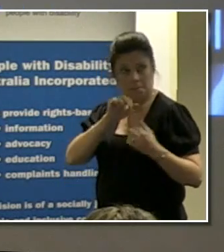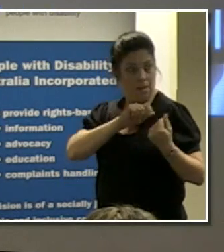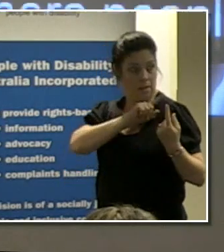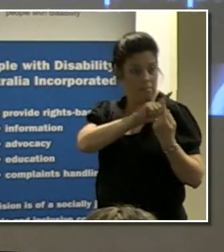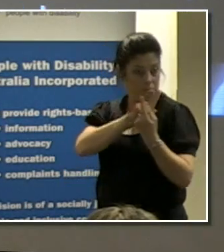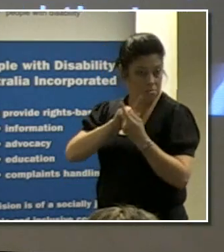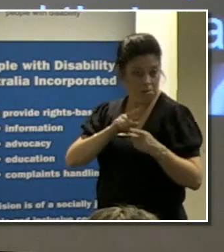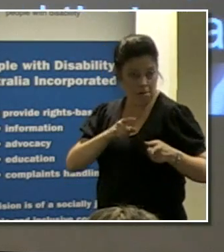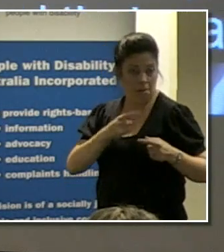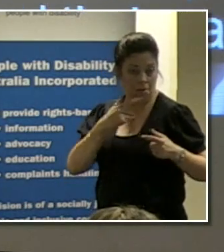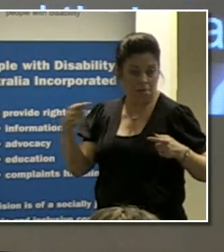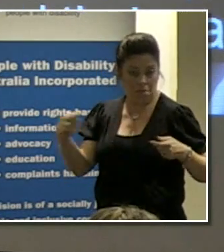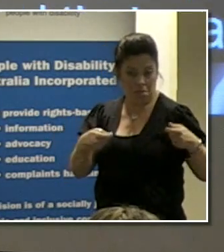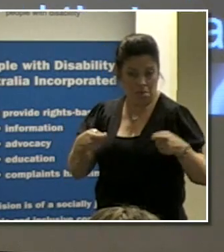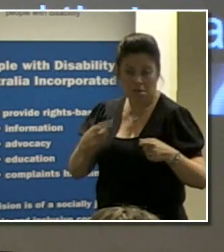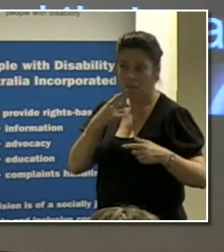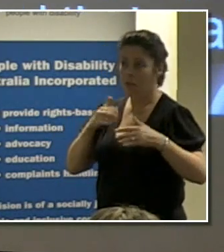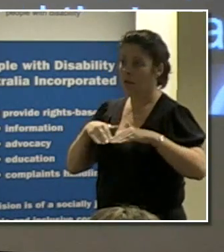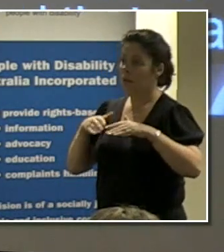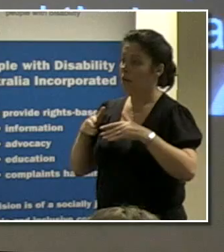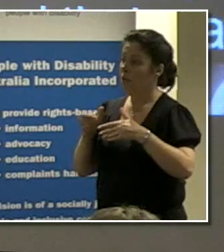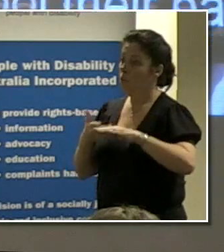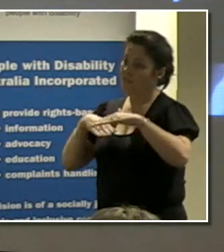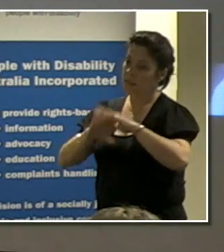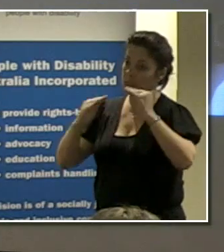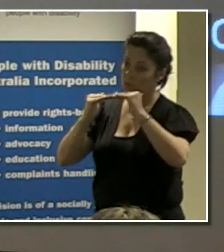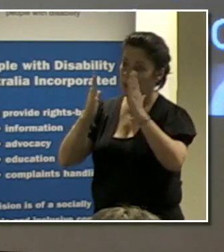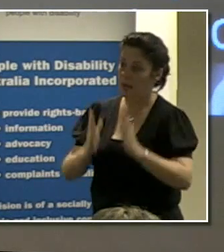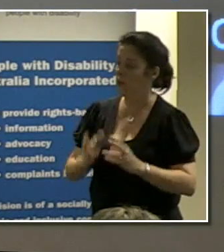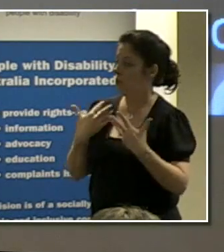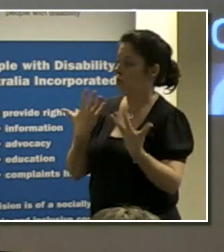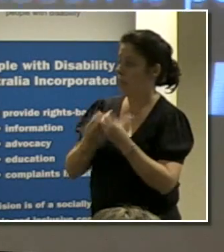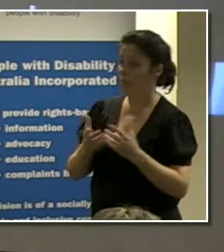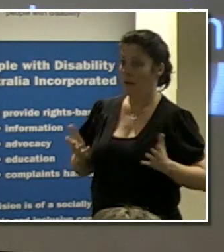move into housing together, and I think that's a great outcome. It's a really good outcome.